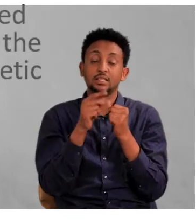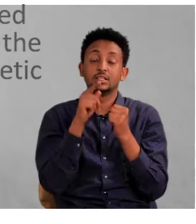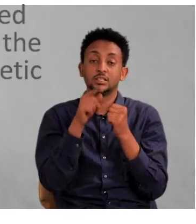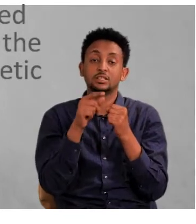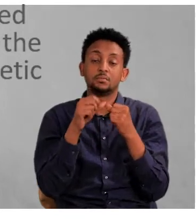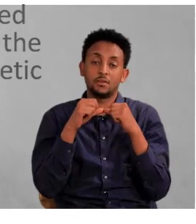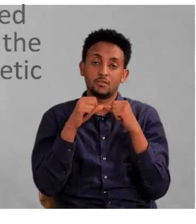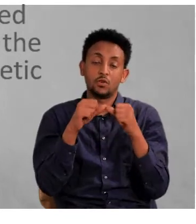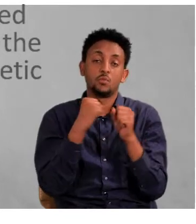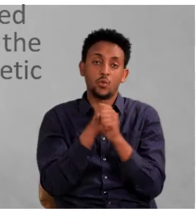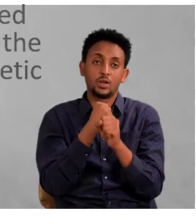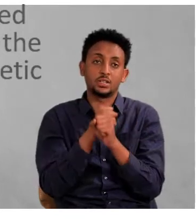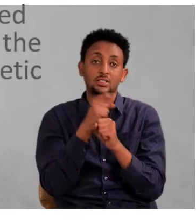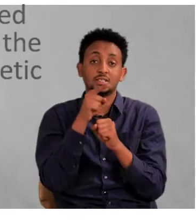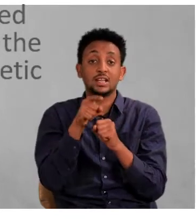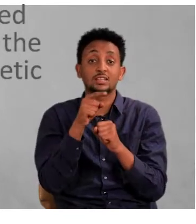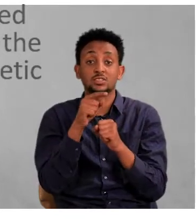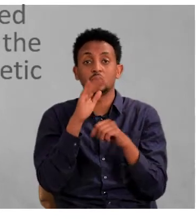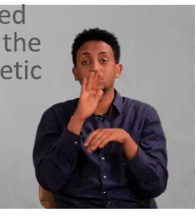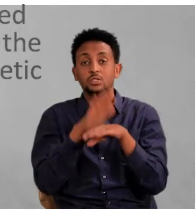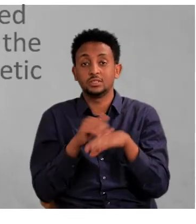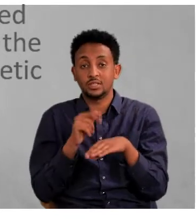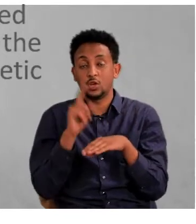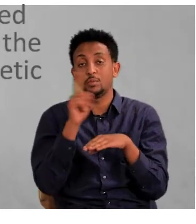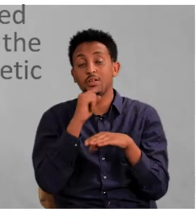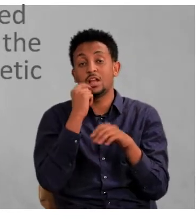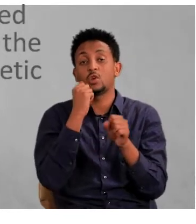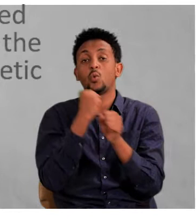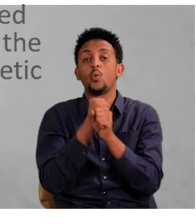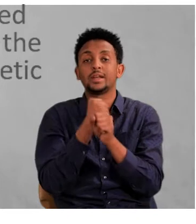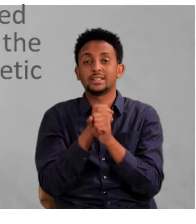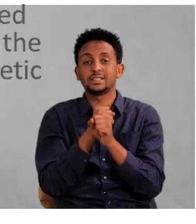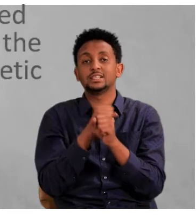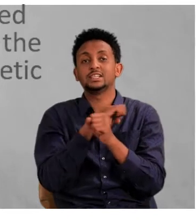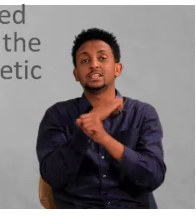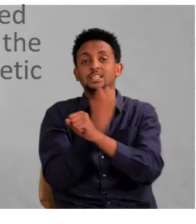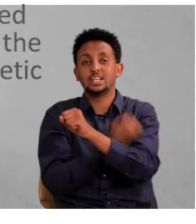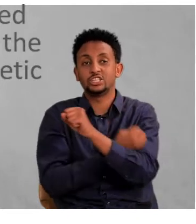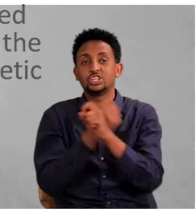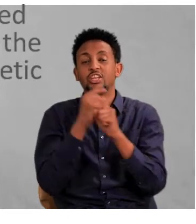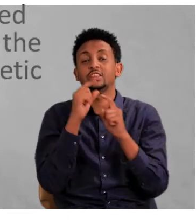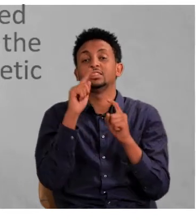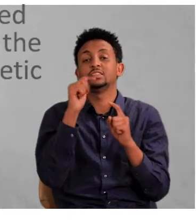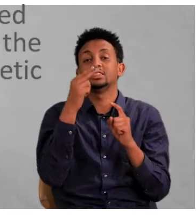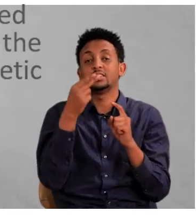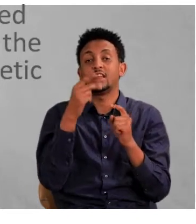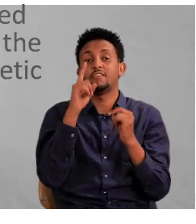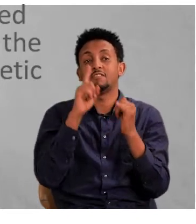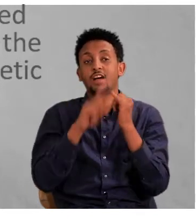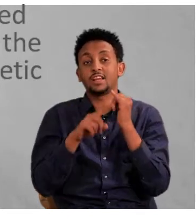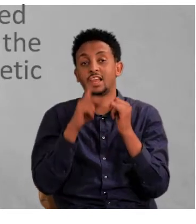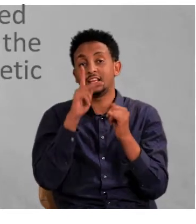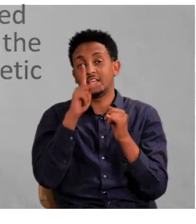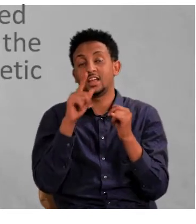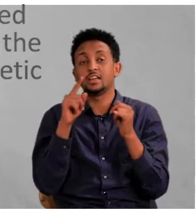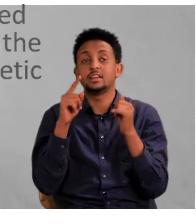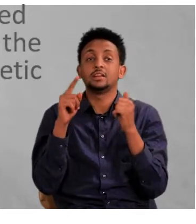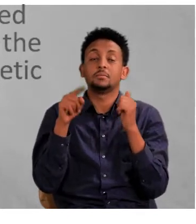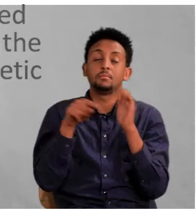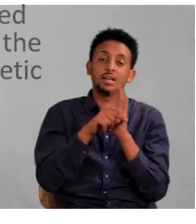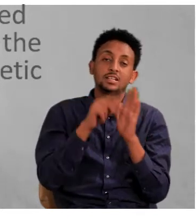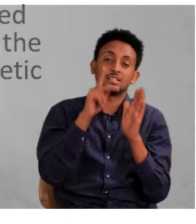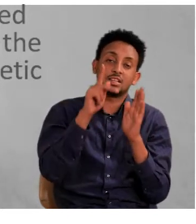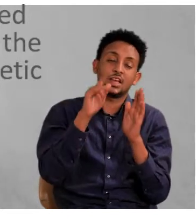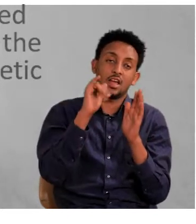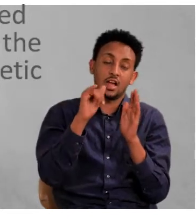us to perform work. And that is what you call work energy theorem. The final kinetic energy minus the initial kinetic